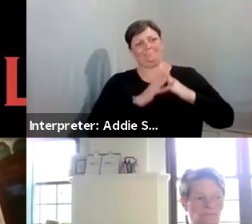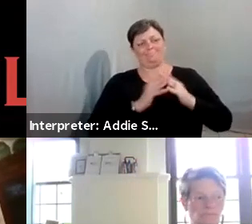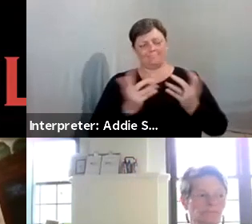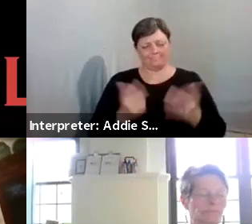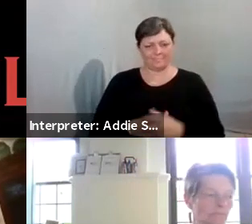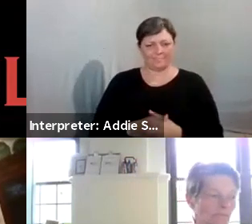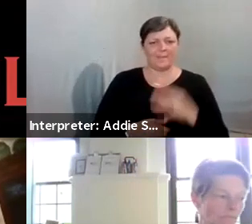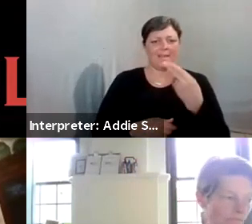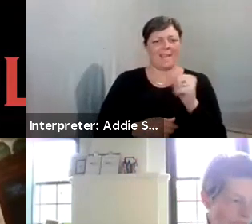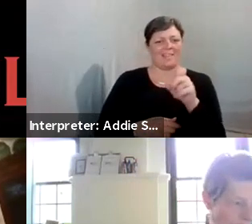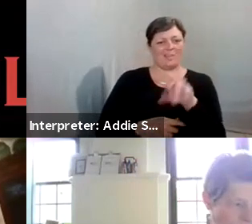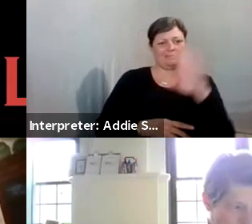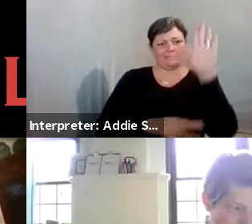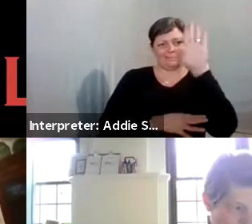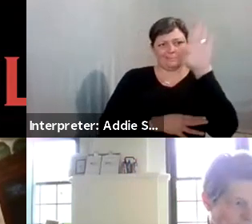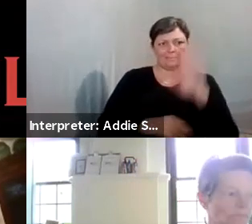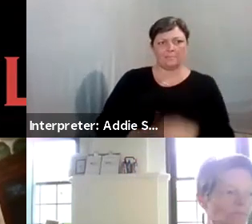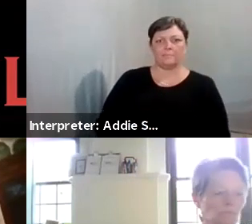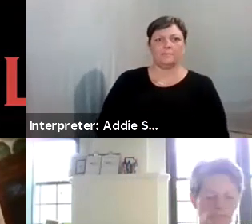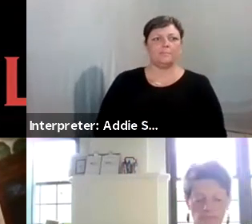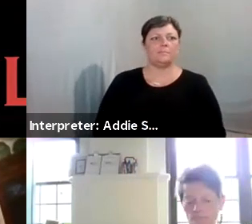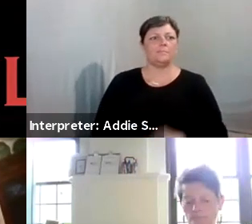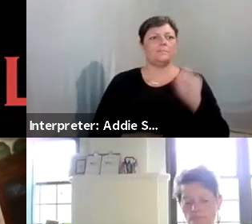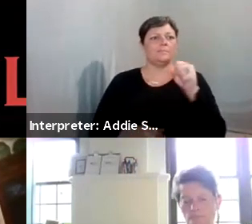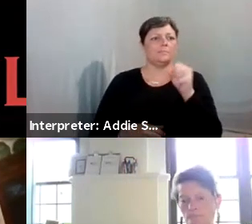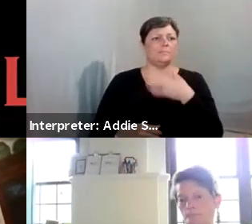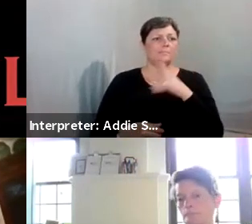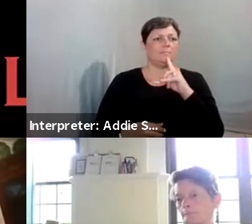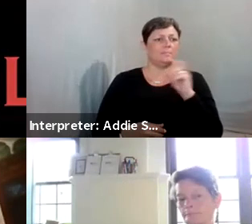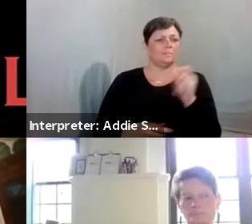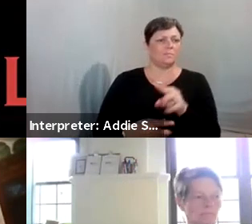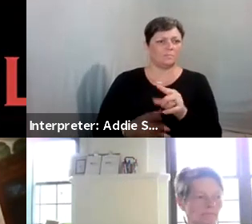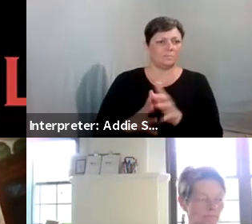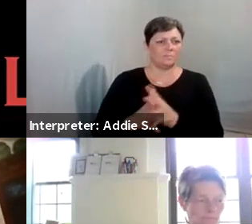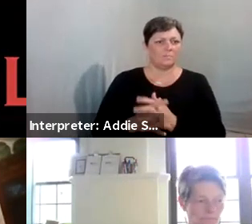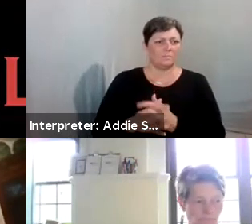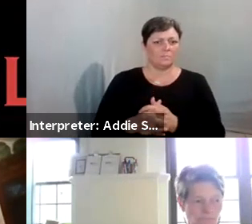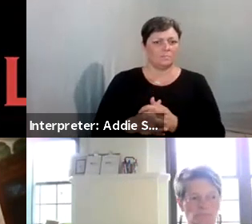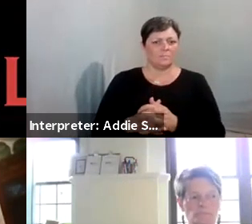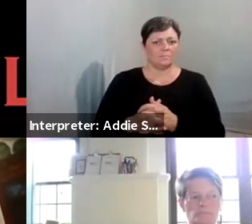I know you've had your hand up. Go ahead. Yeah, so my question,